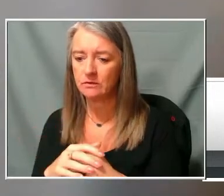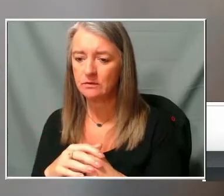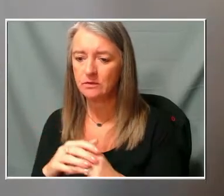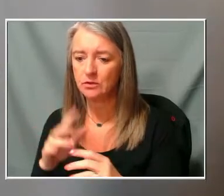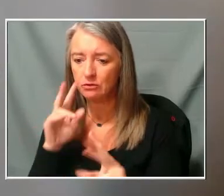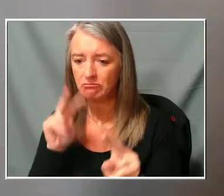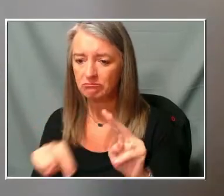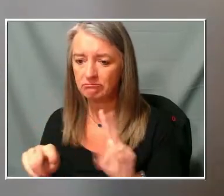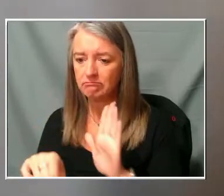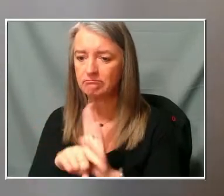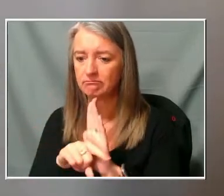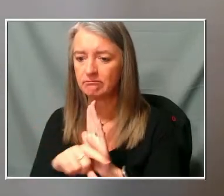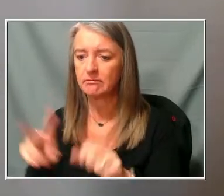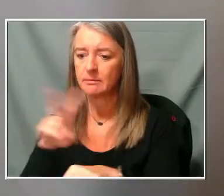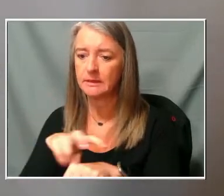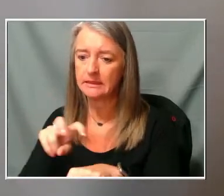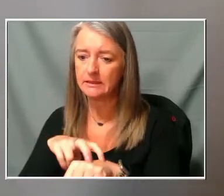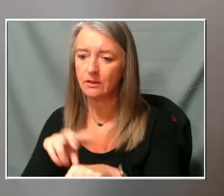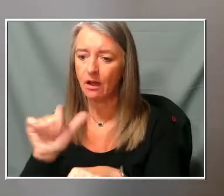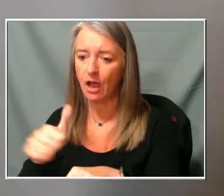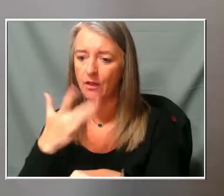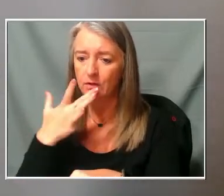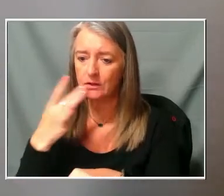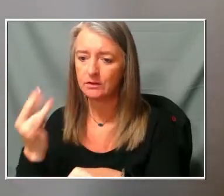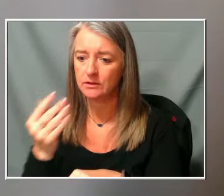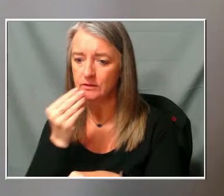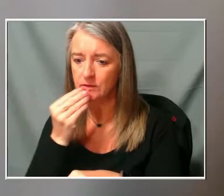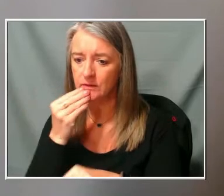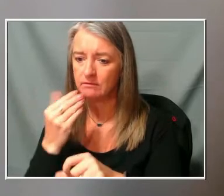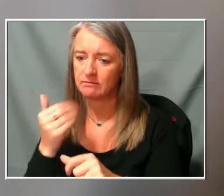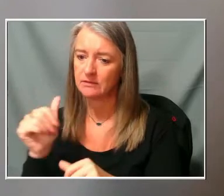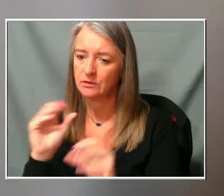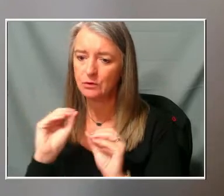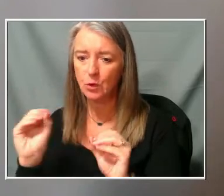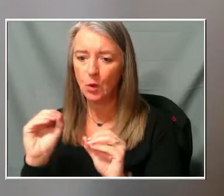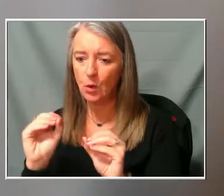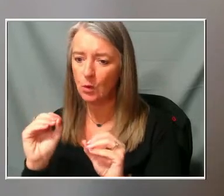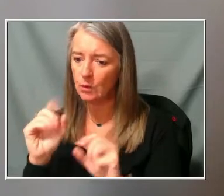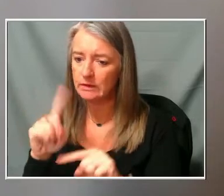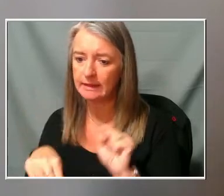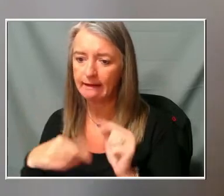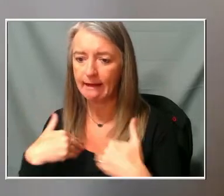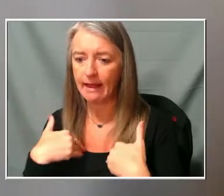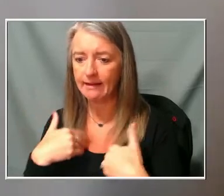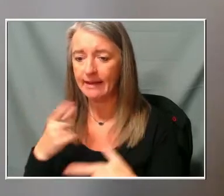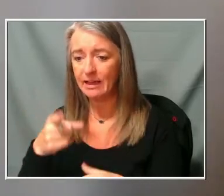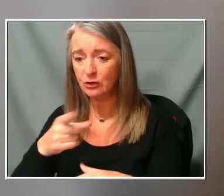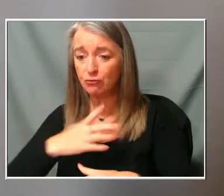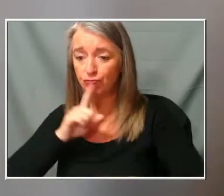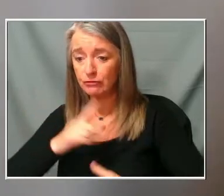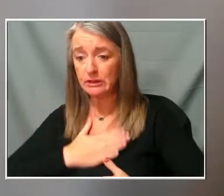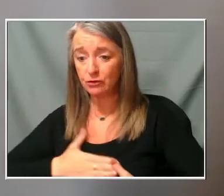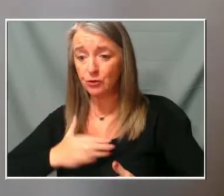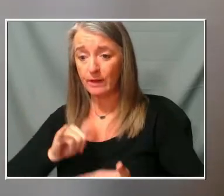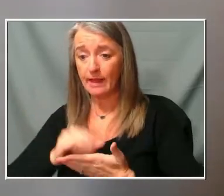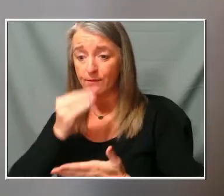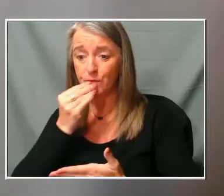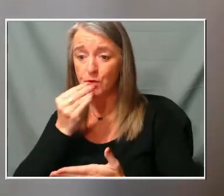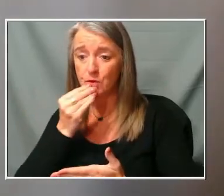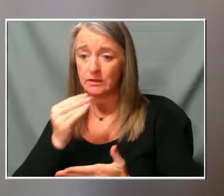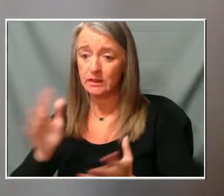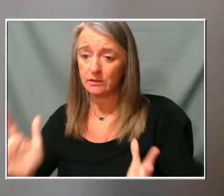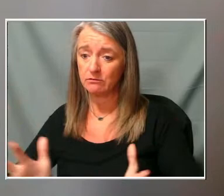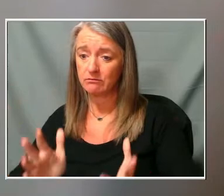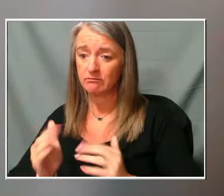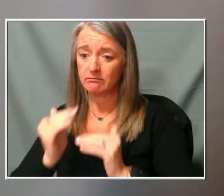we're putting potatoes or other delicious foods off limits, and that's something that you enjoy, then I think that encourages